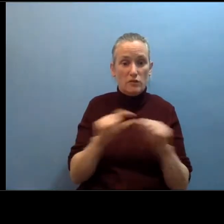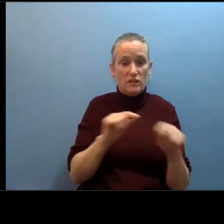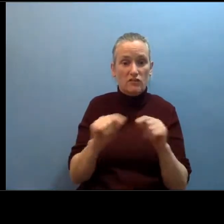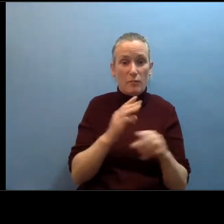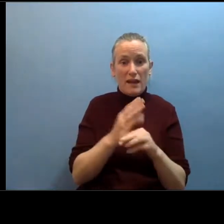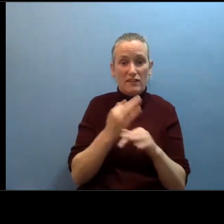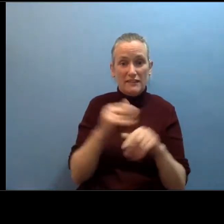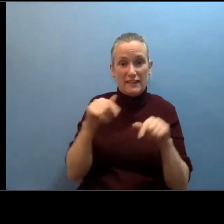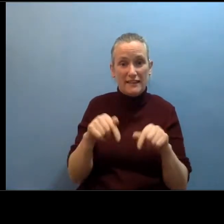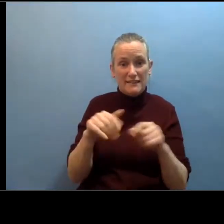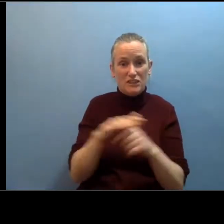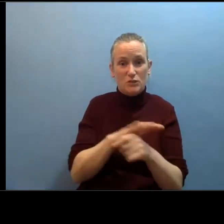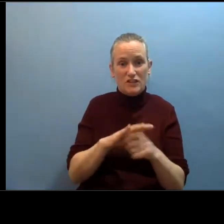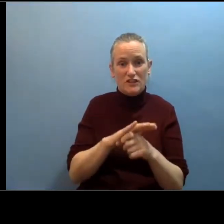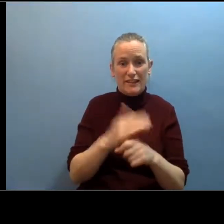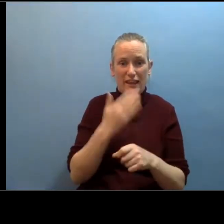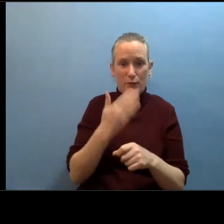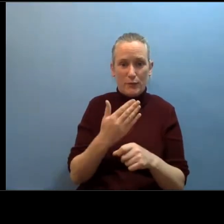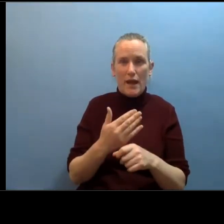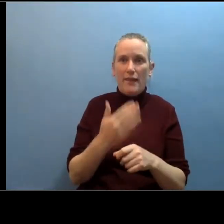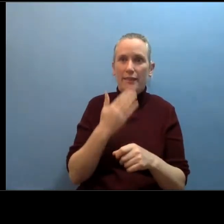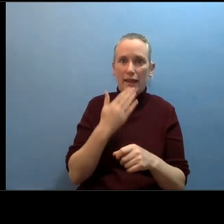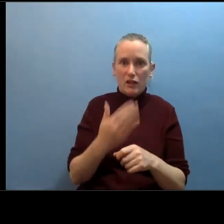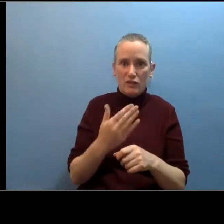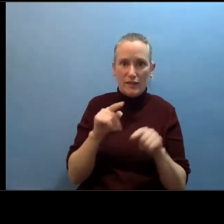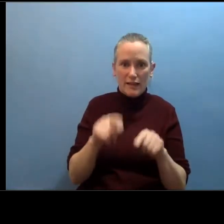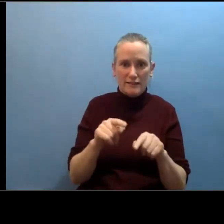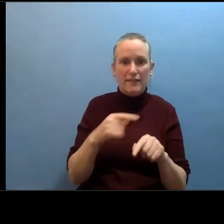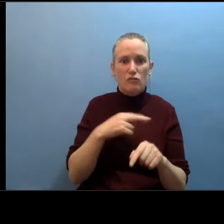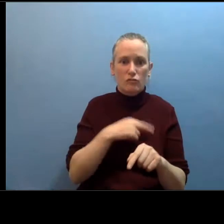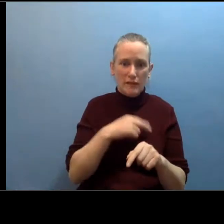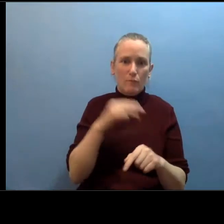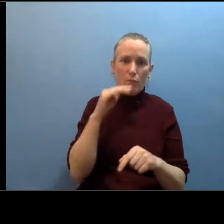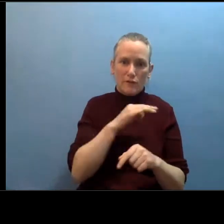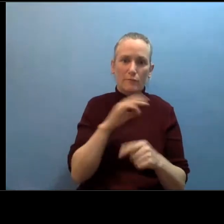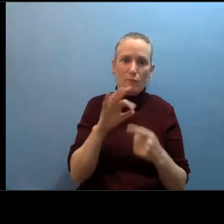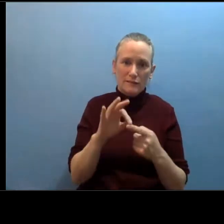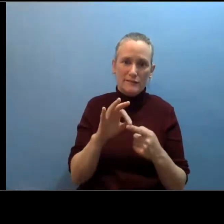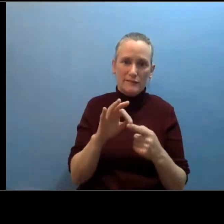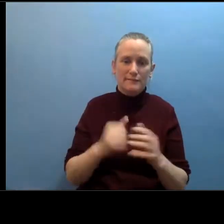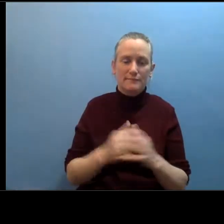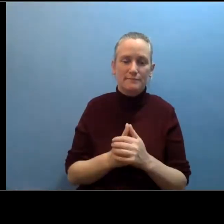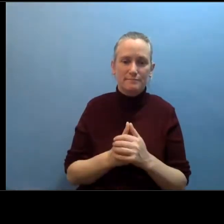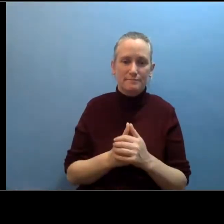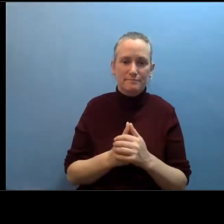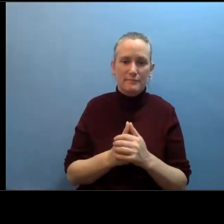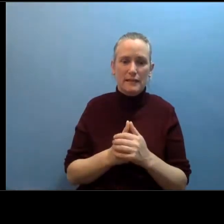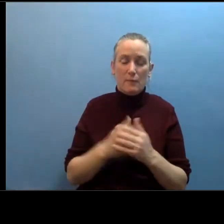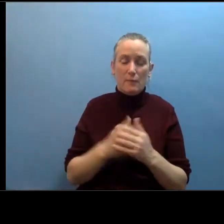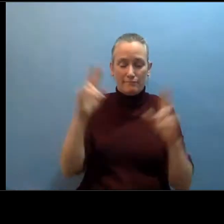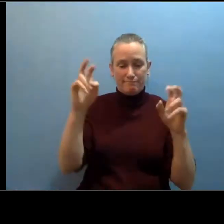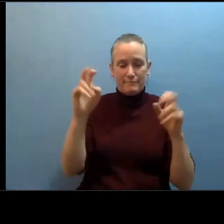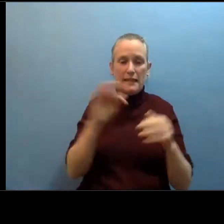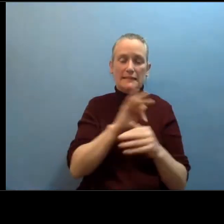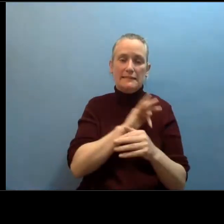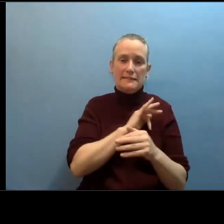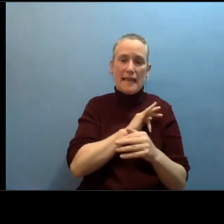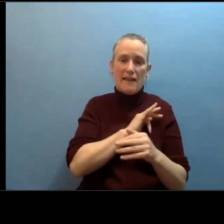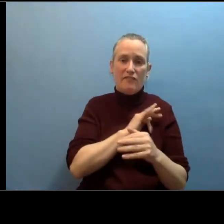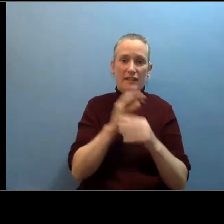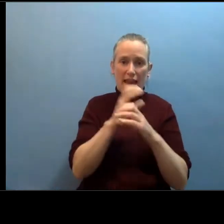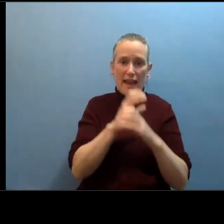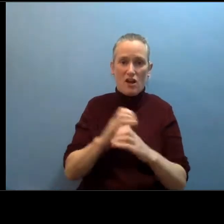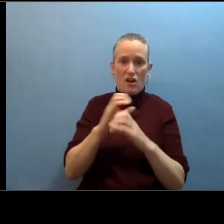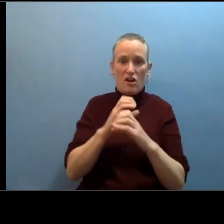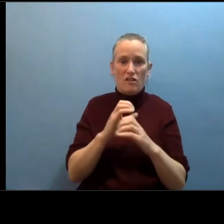Thanks. So thank you so much for raising that, because I think it's a really important point about self-care for parents and looking after your own mental